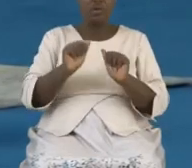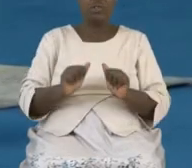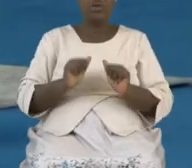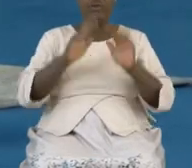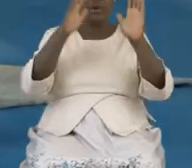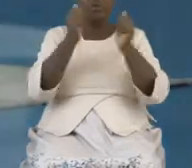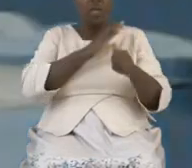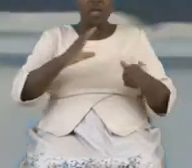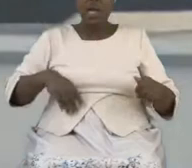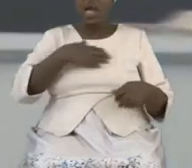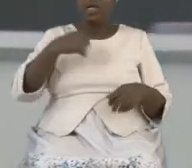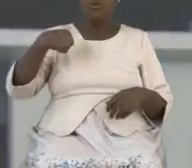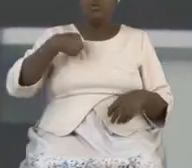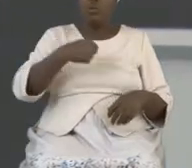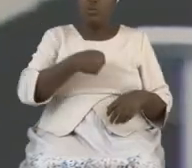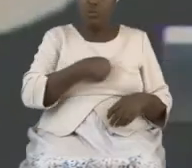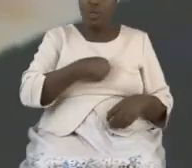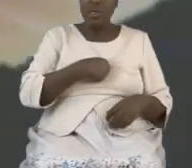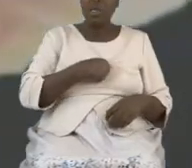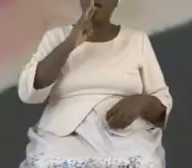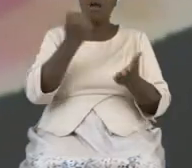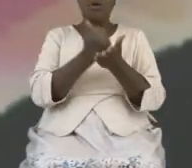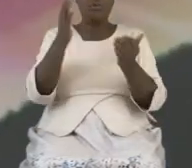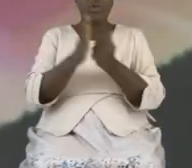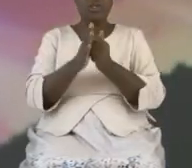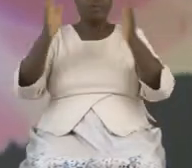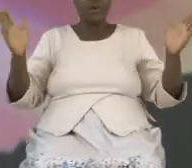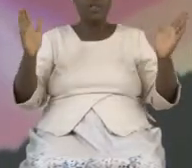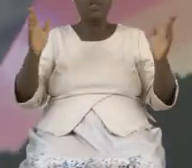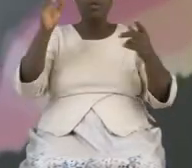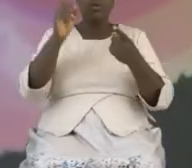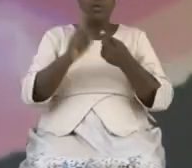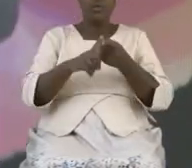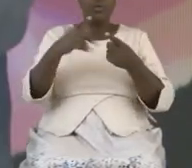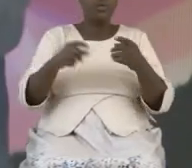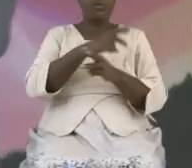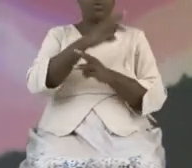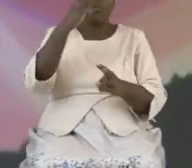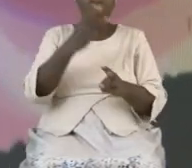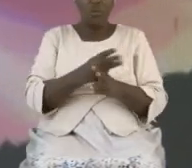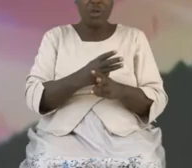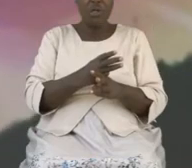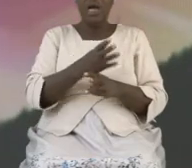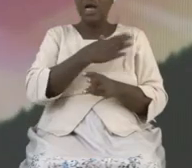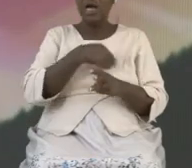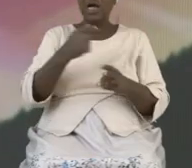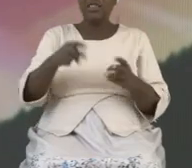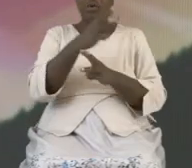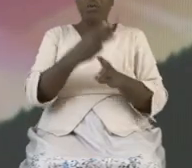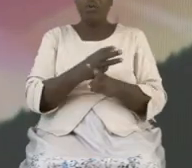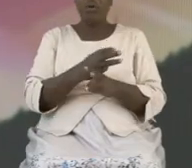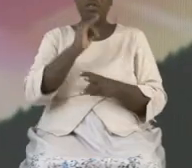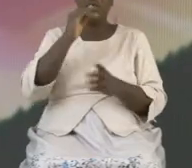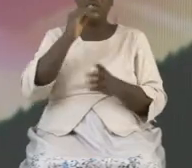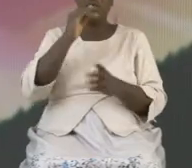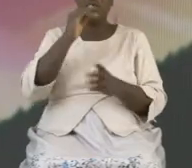we are crucified unto the world and the world is crucified